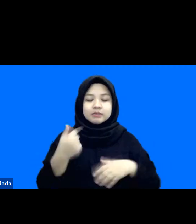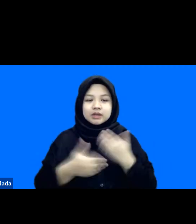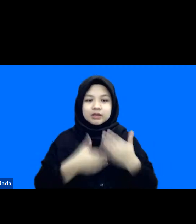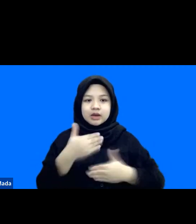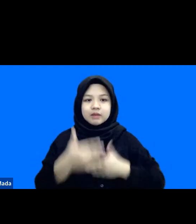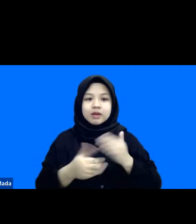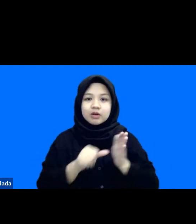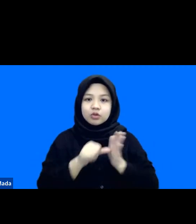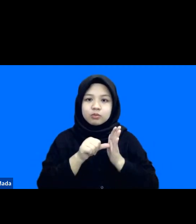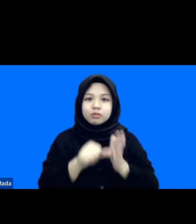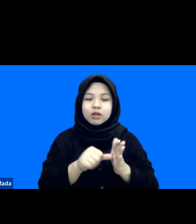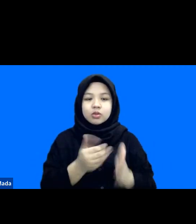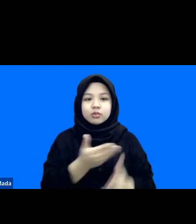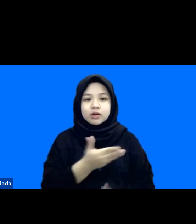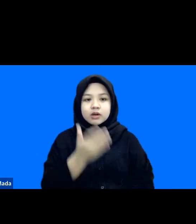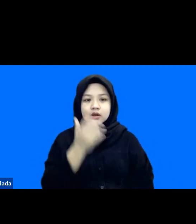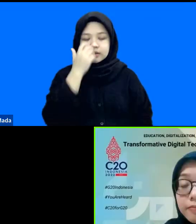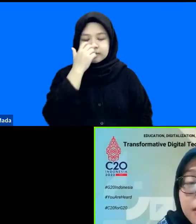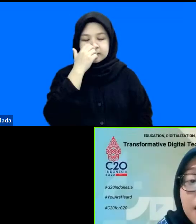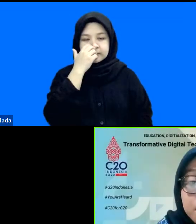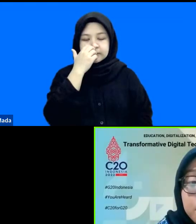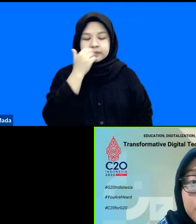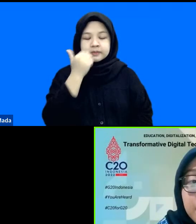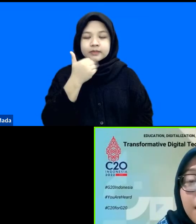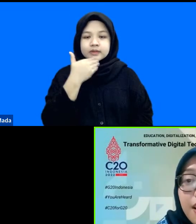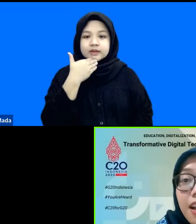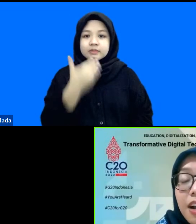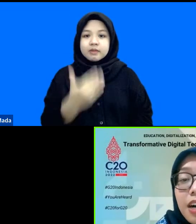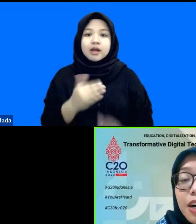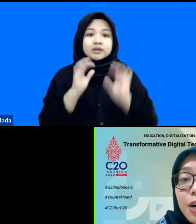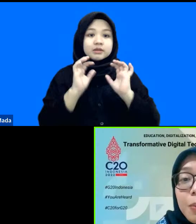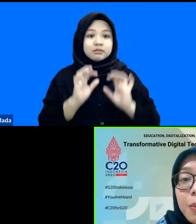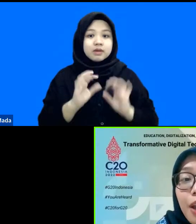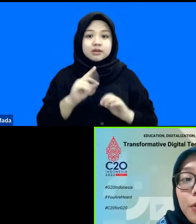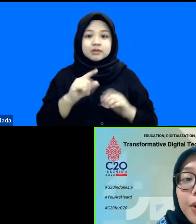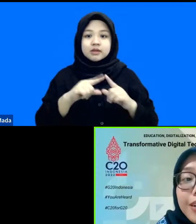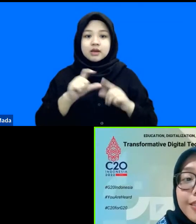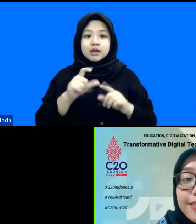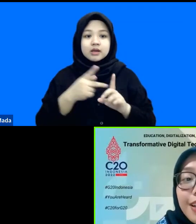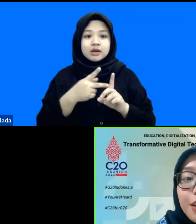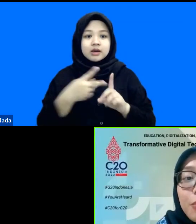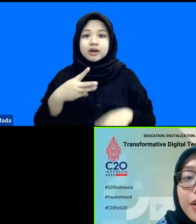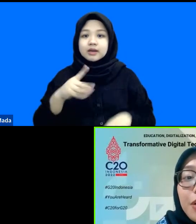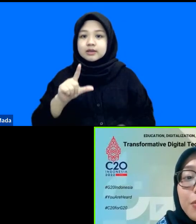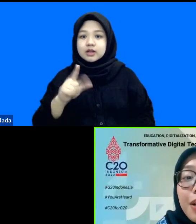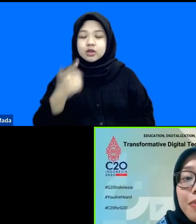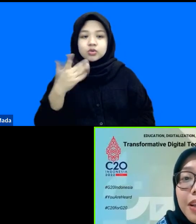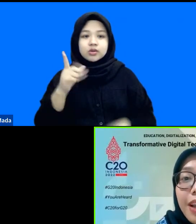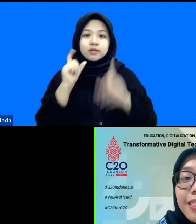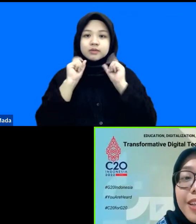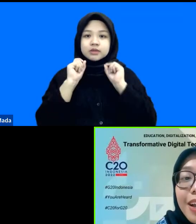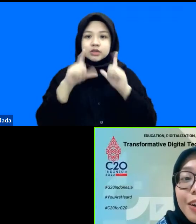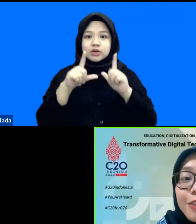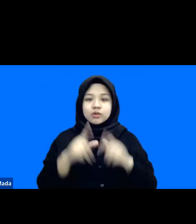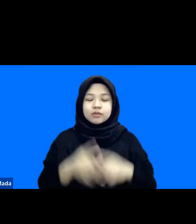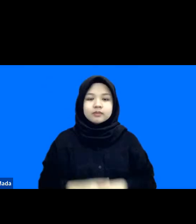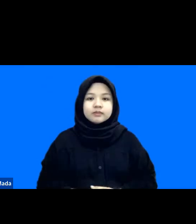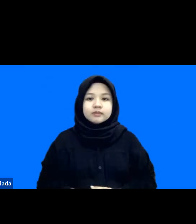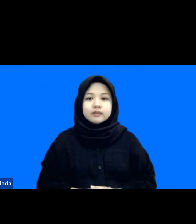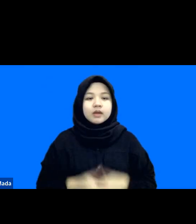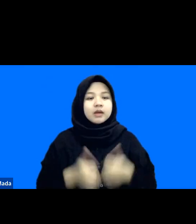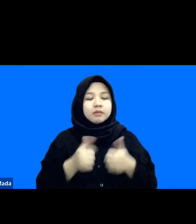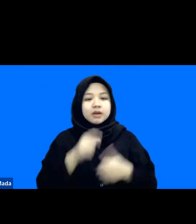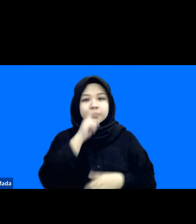Thank you so much, Rachel, for your answer. Everyone, sadly, we're now arriving at the end of